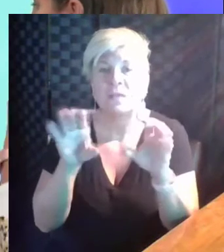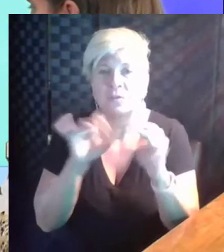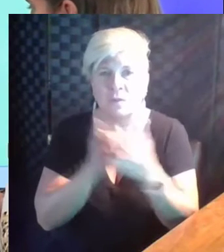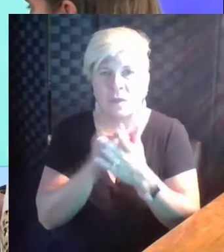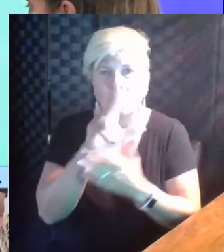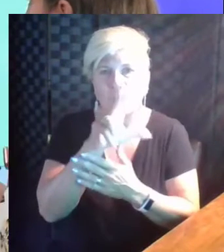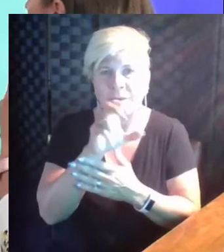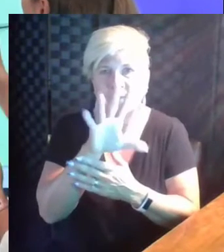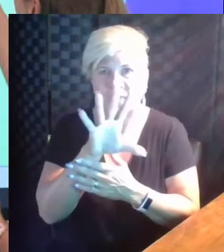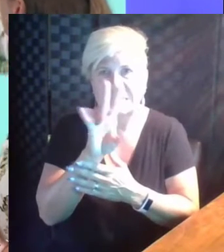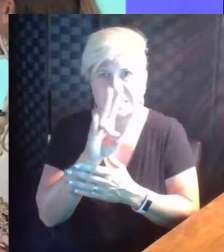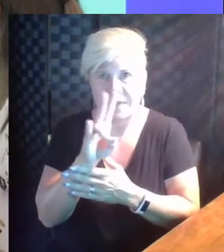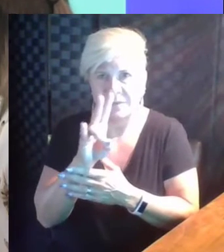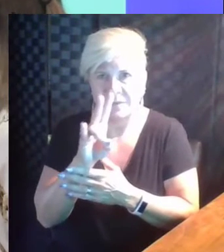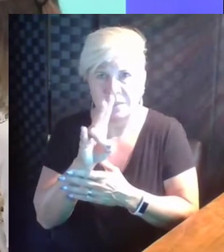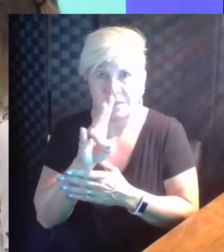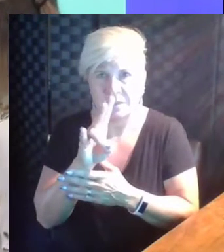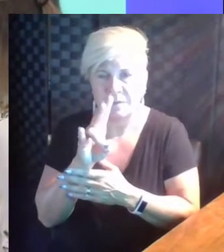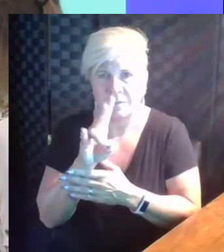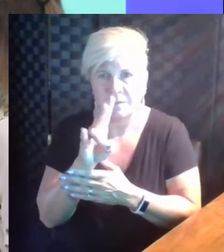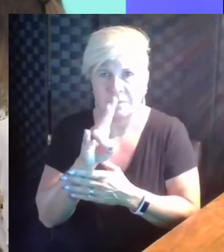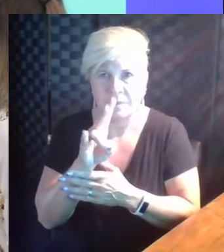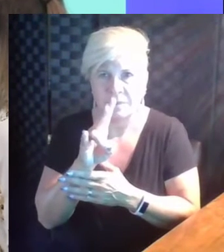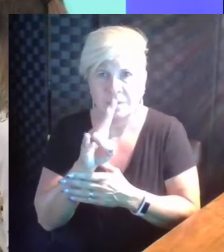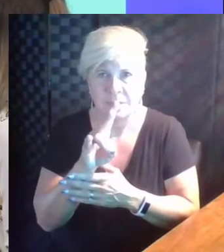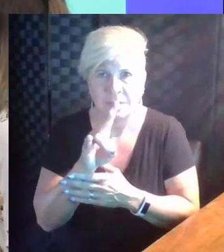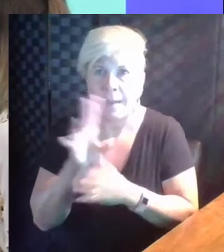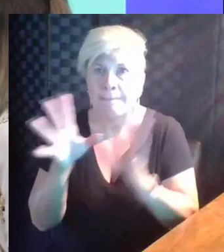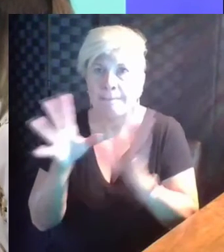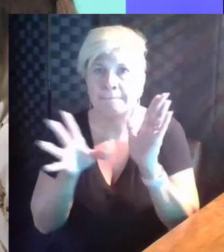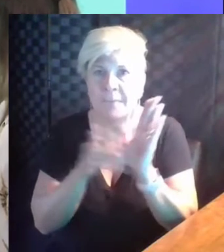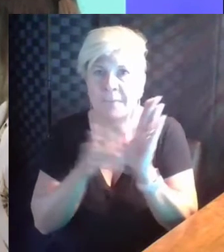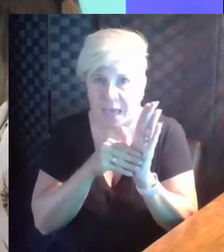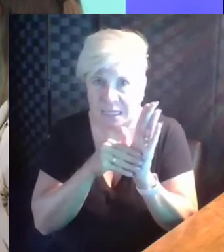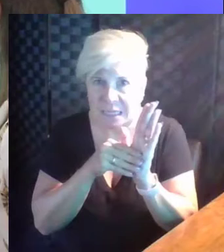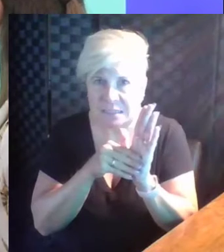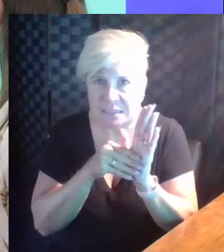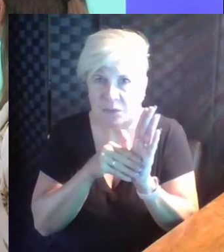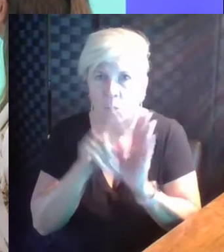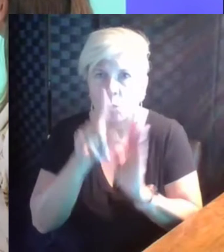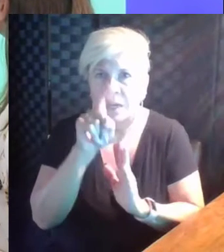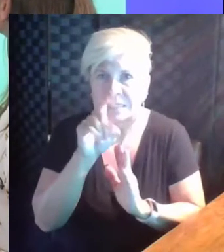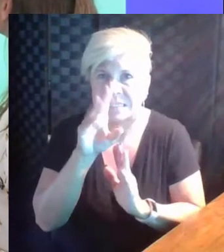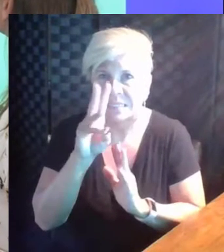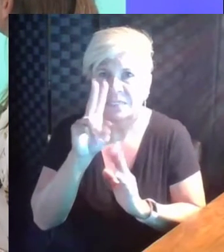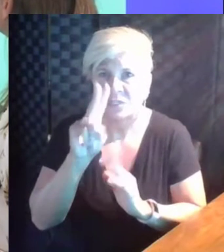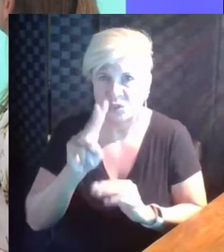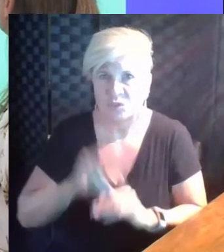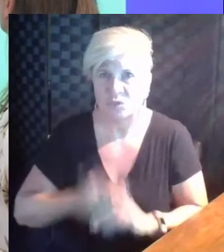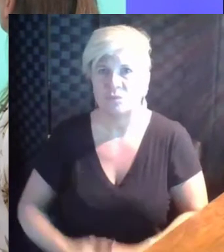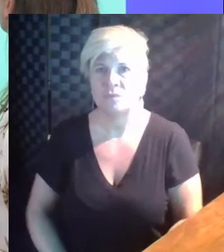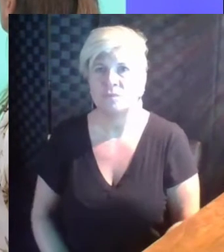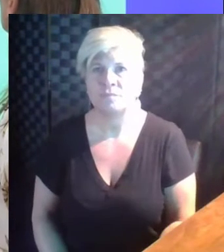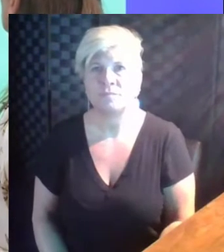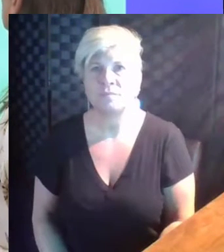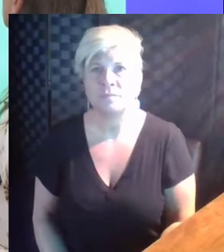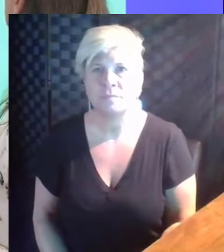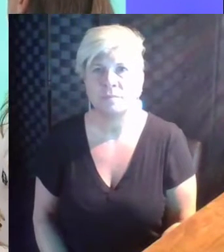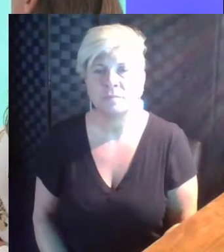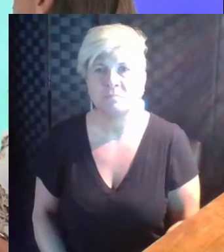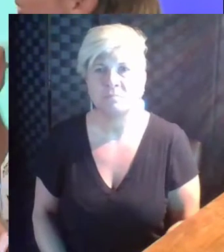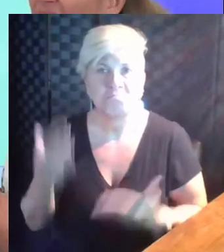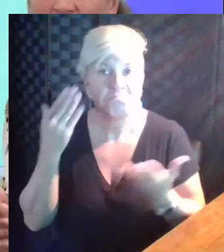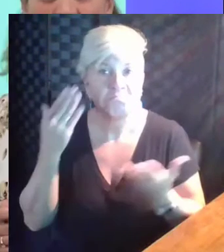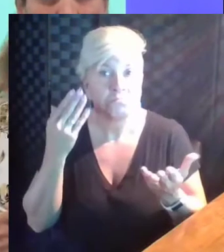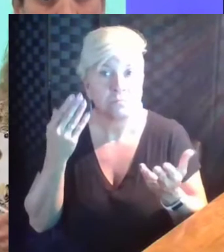that. 357 plus 162 is